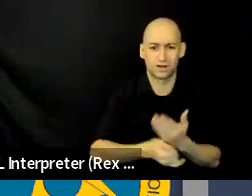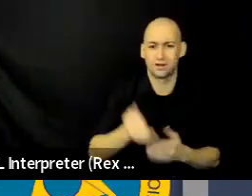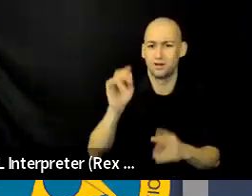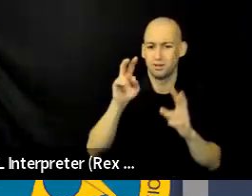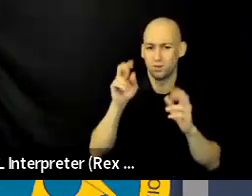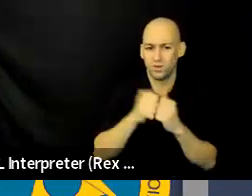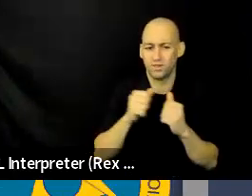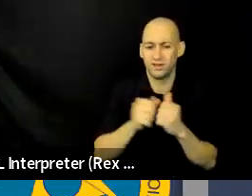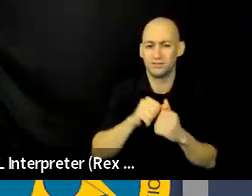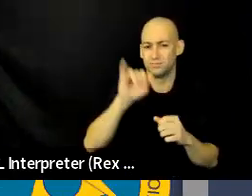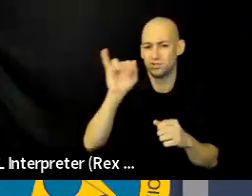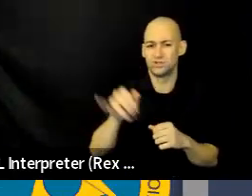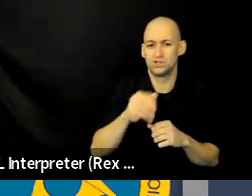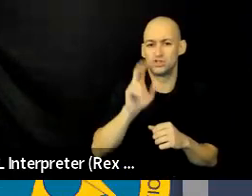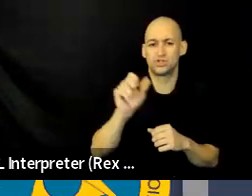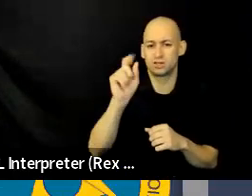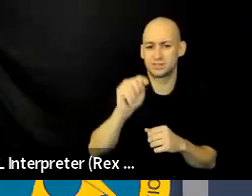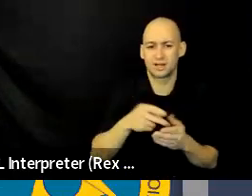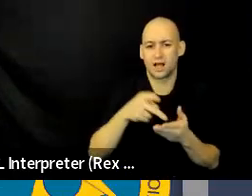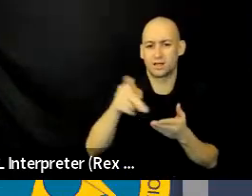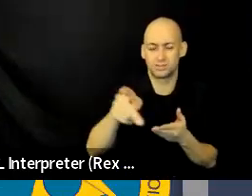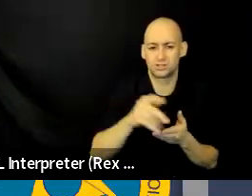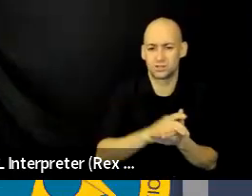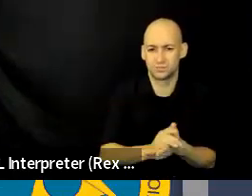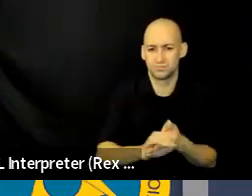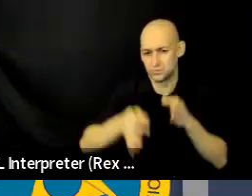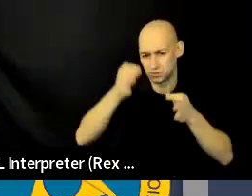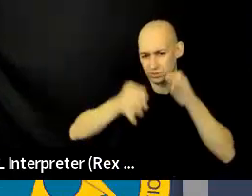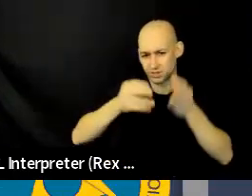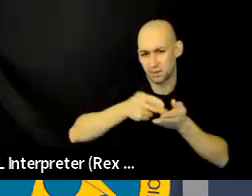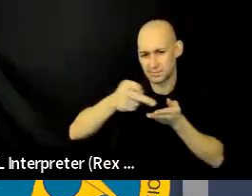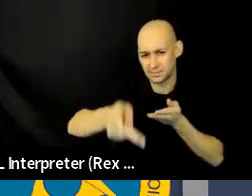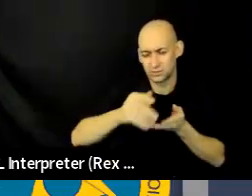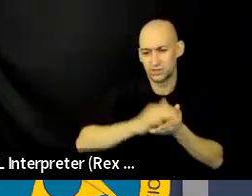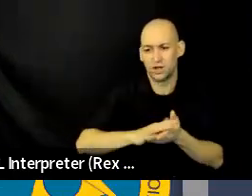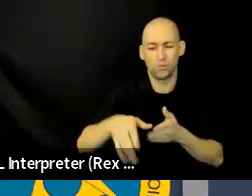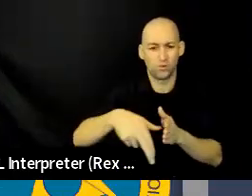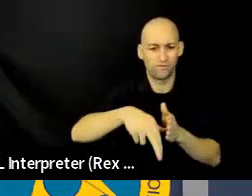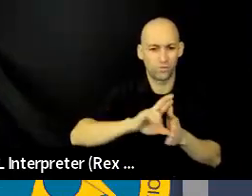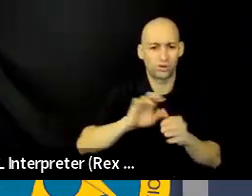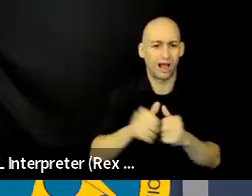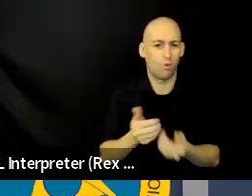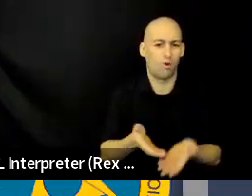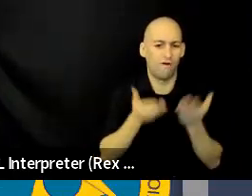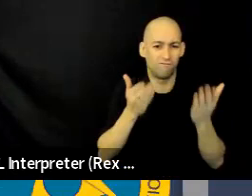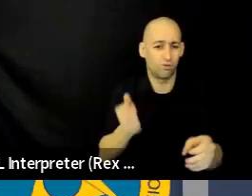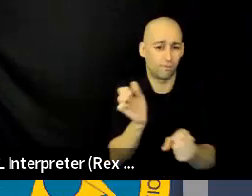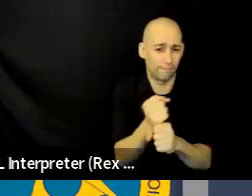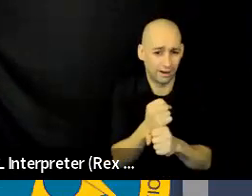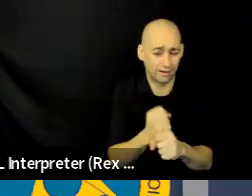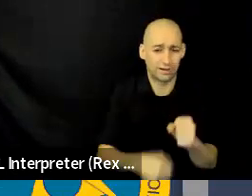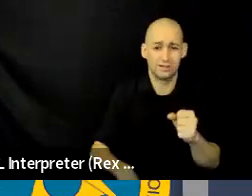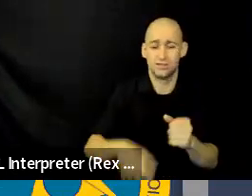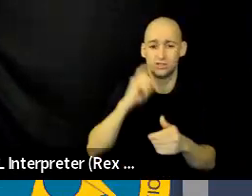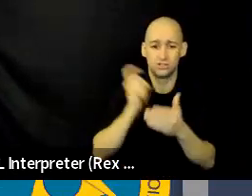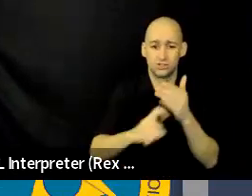of just compensation, we went back and reviewed how those offers were made. We checked with our